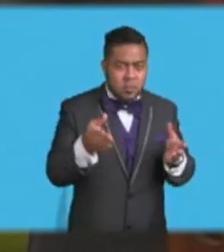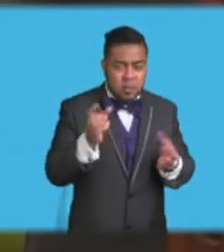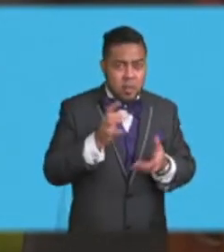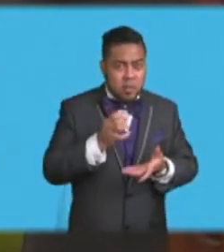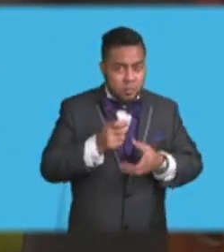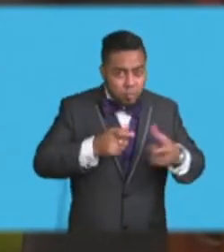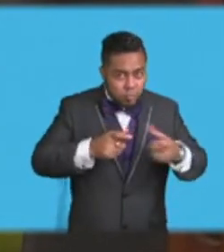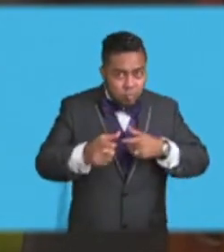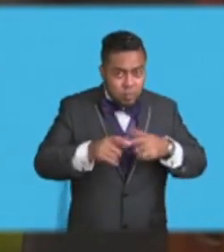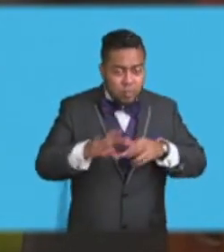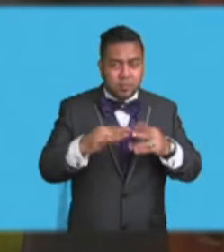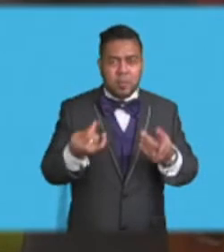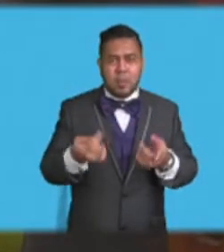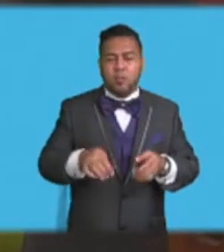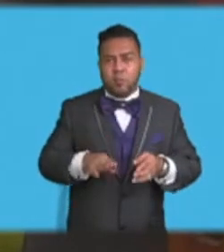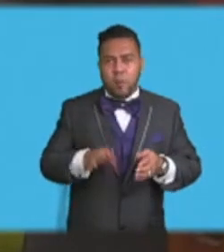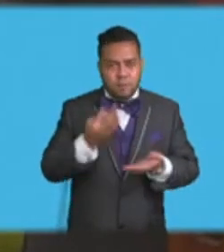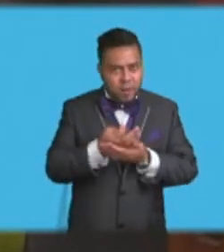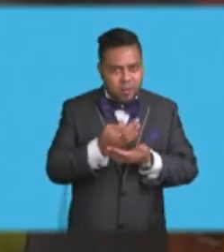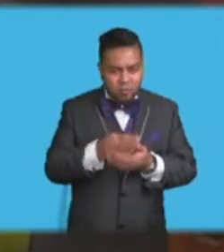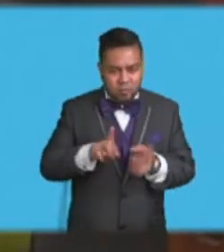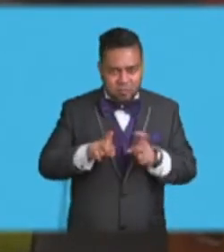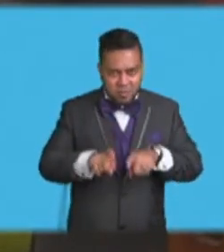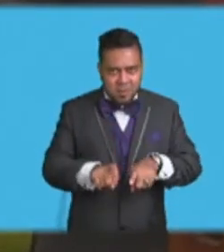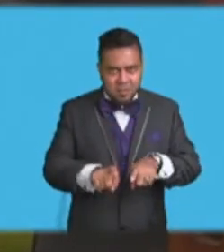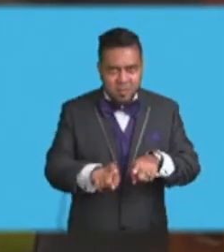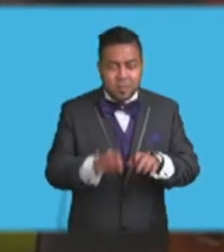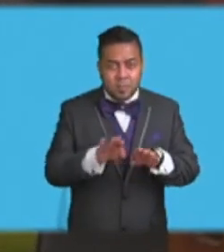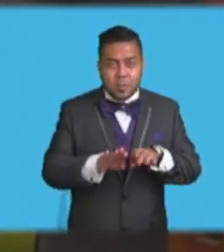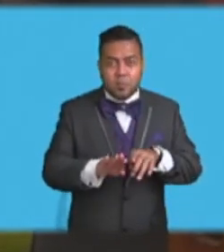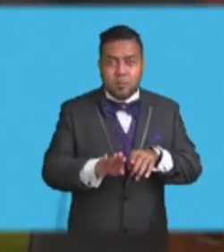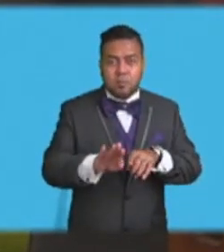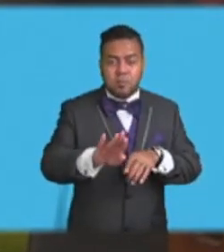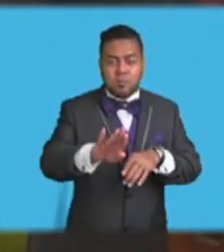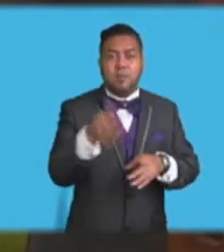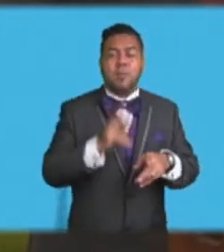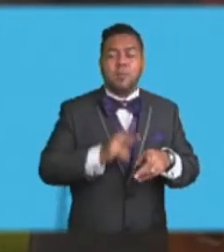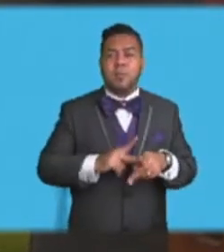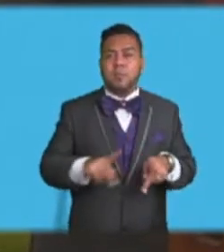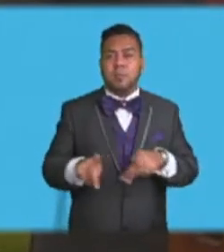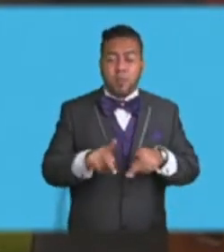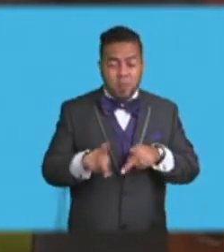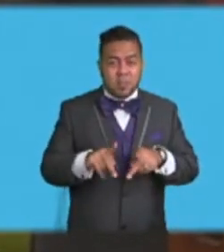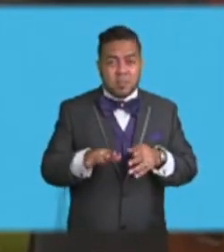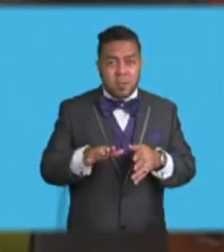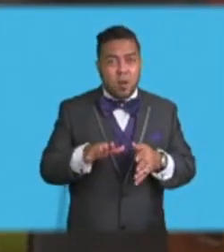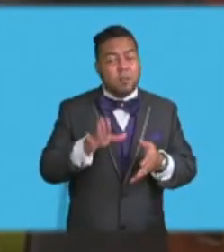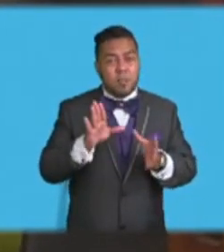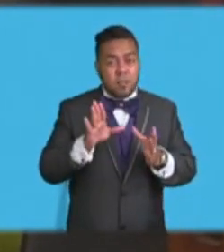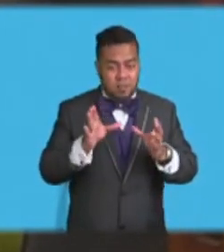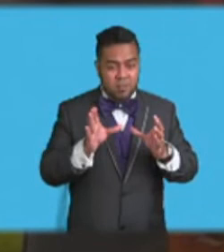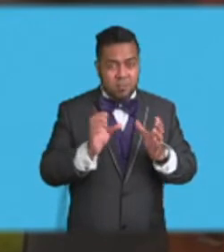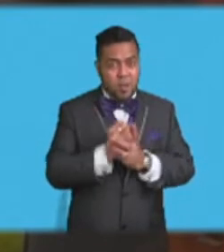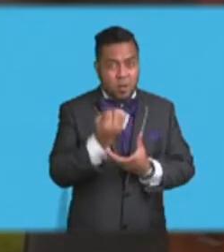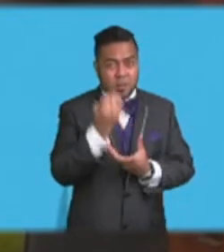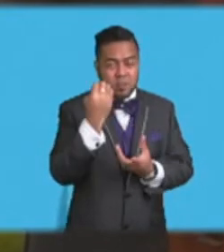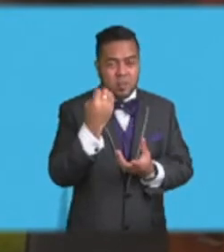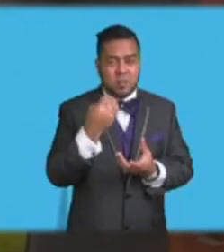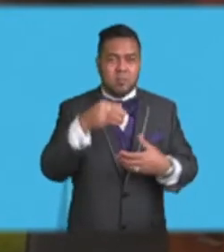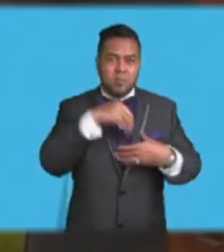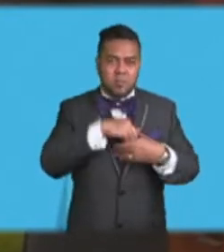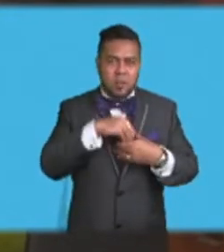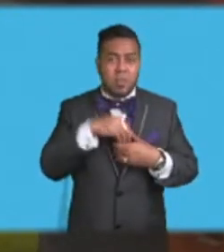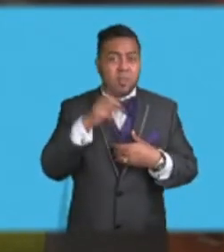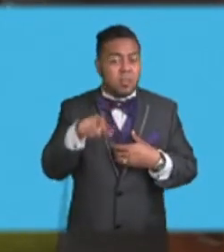stability in lieu of the increasing sophistication, buoyant performance of the economy and deepening of our financial system. This is